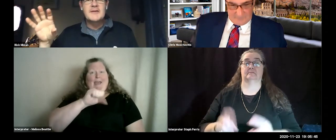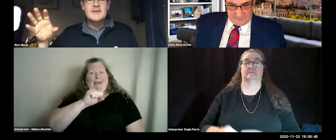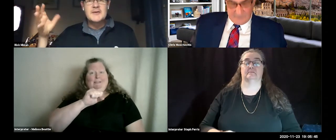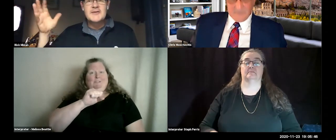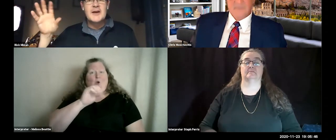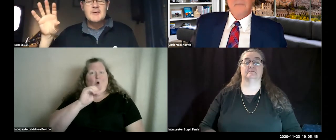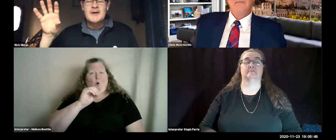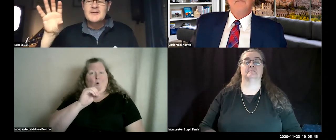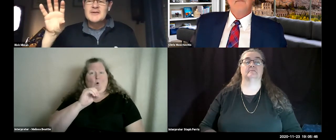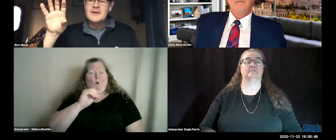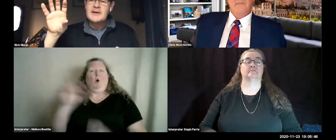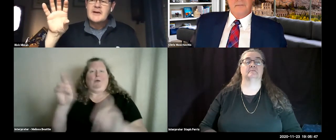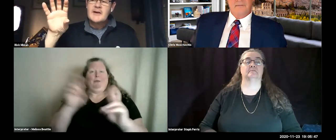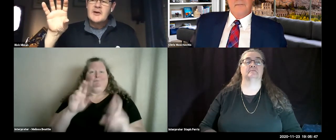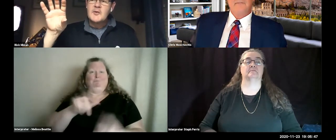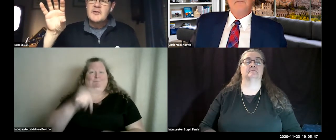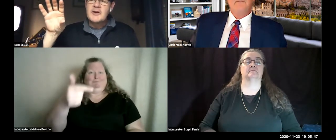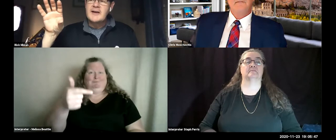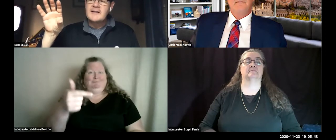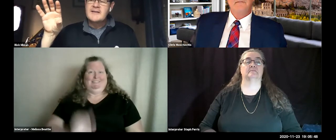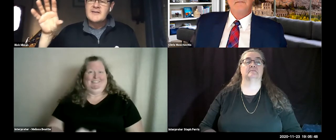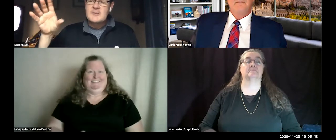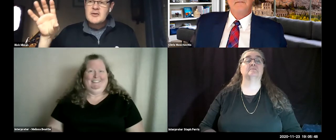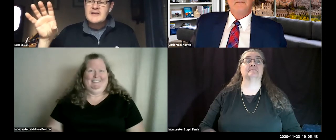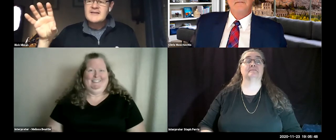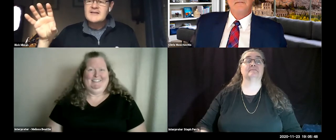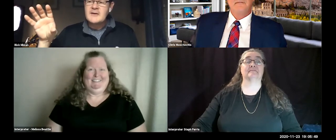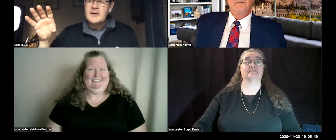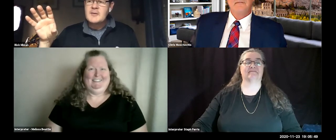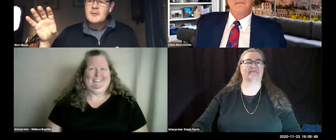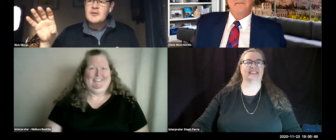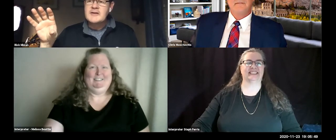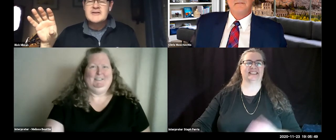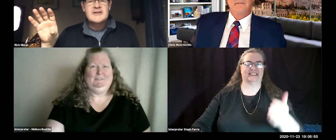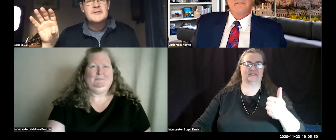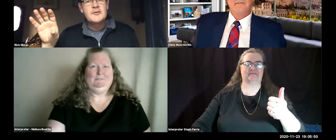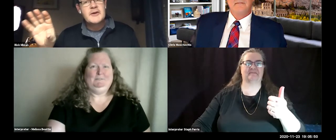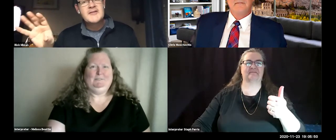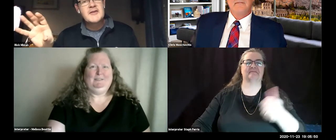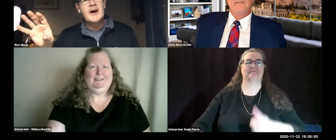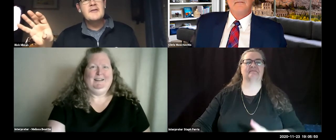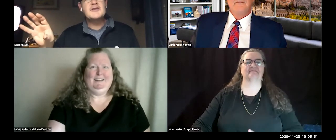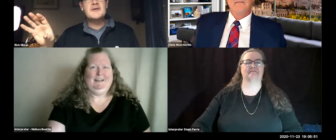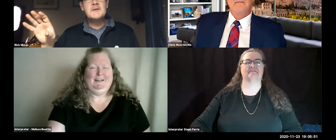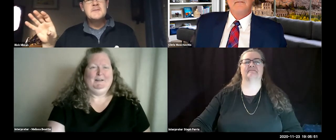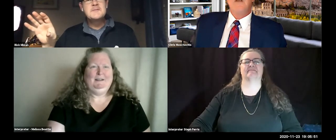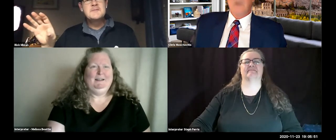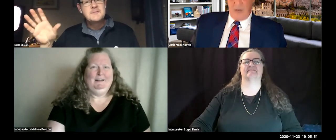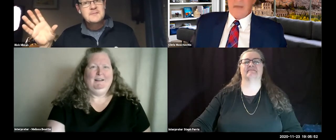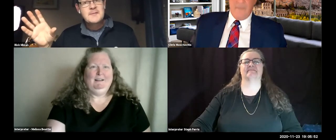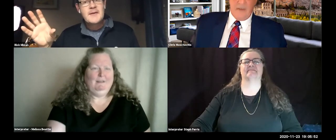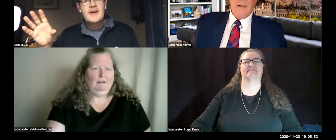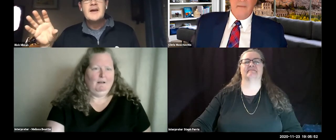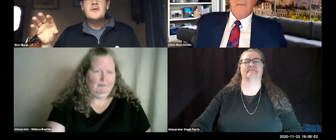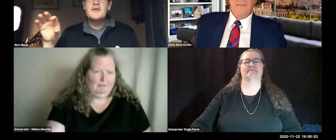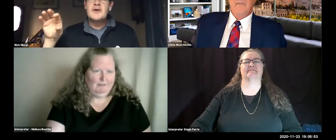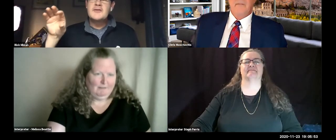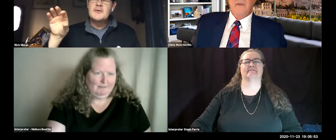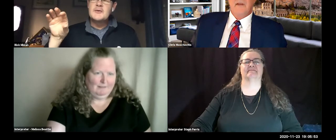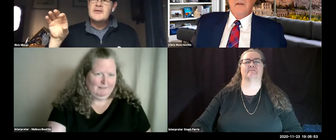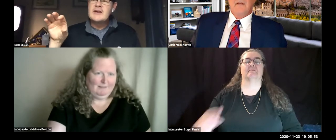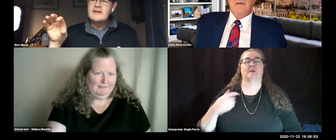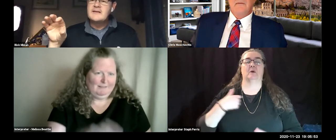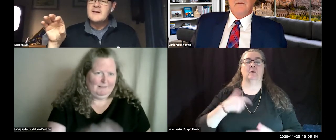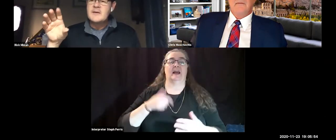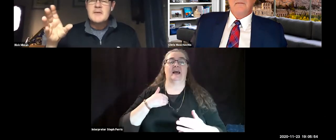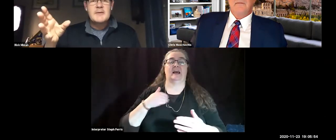InfoSec Officer or Cyber Officer. We've got some places now coming up with the Chief Risk Officer. Right. We've